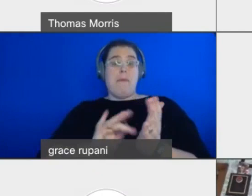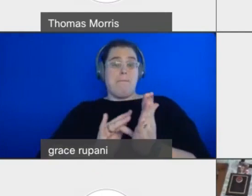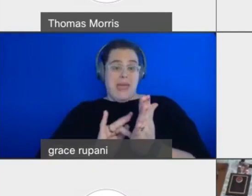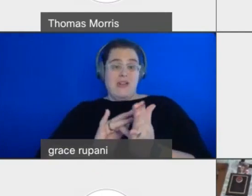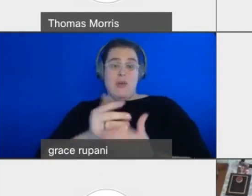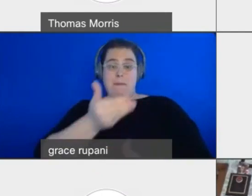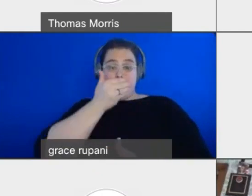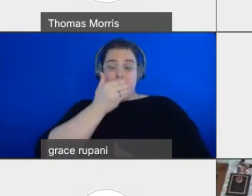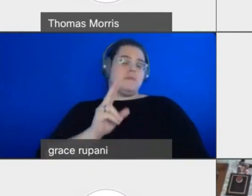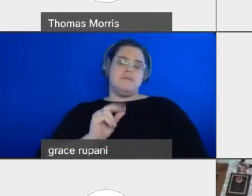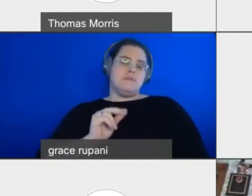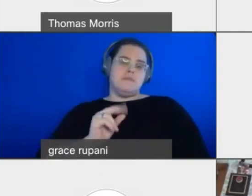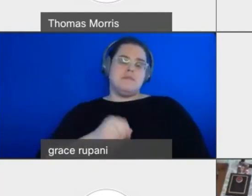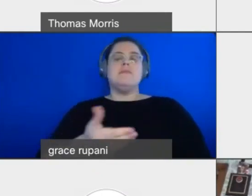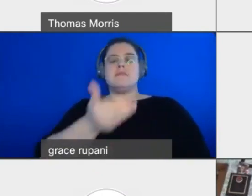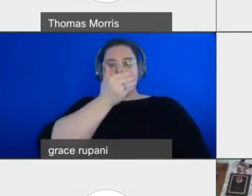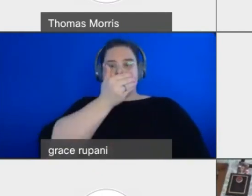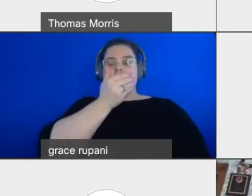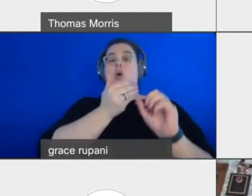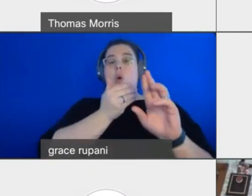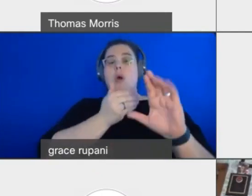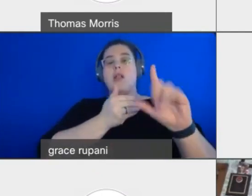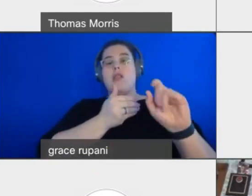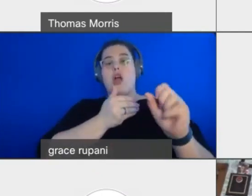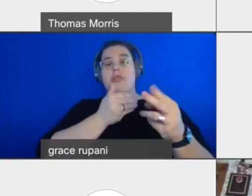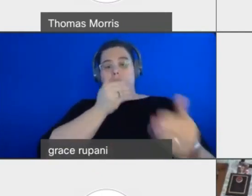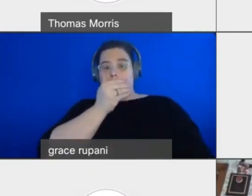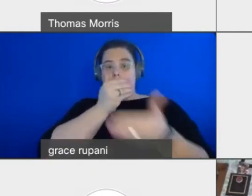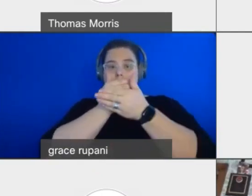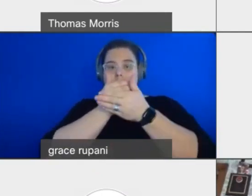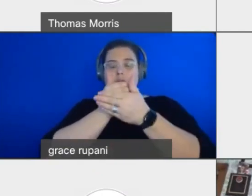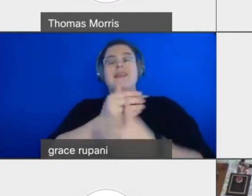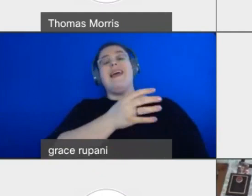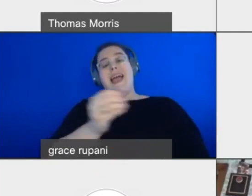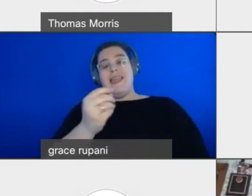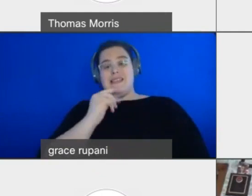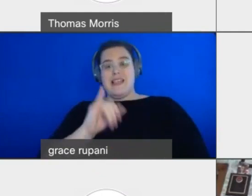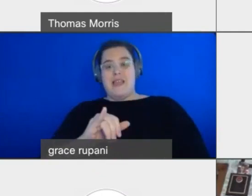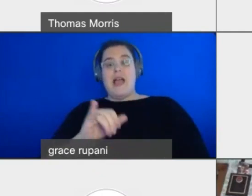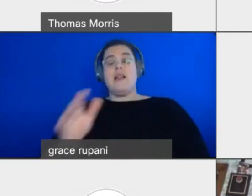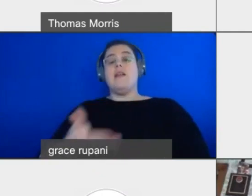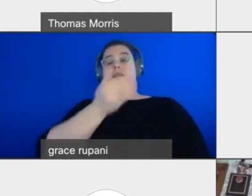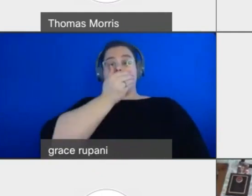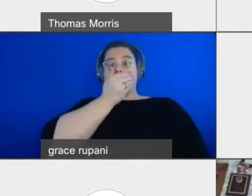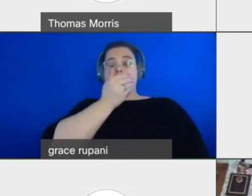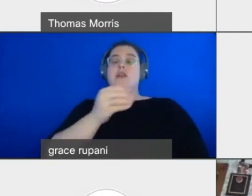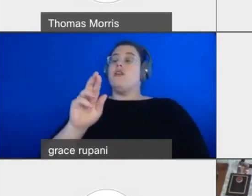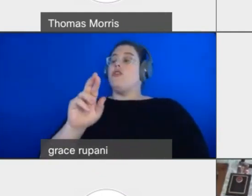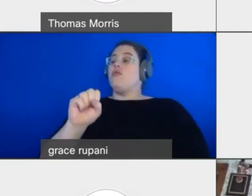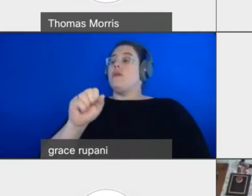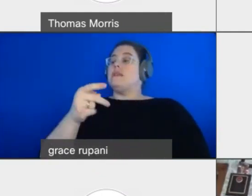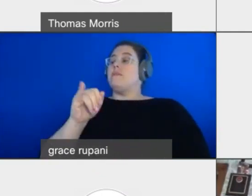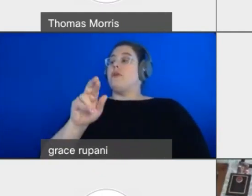they also said that putting a medical face mask on top of a respirator is not going to improve the fit of the respirator, which is